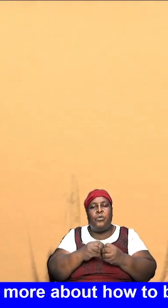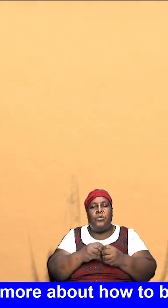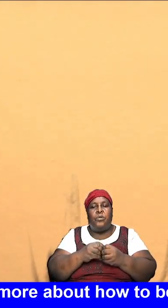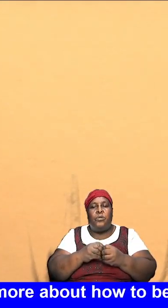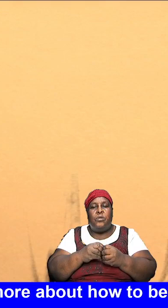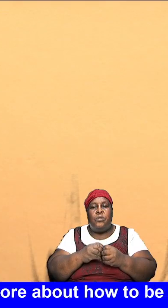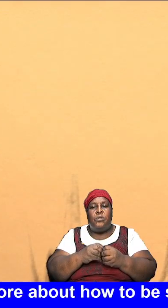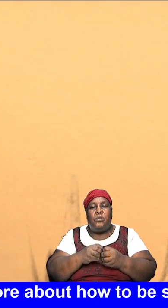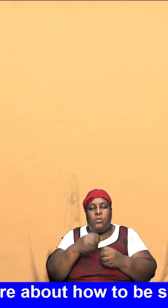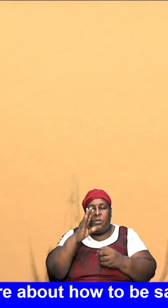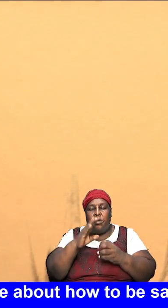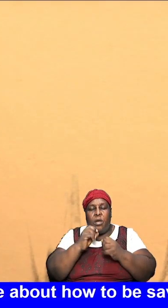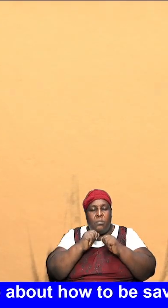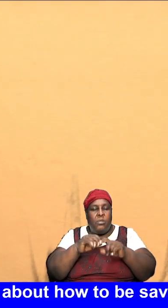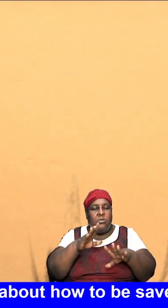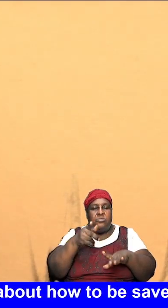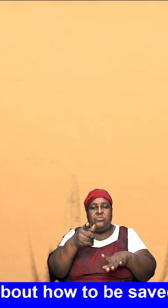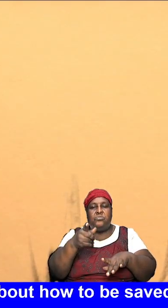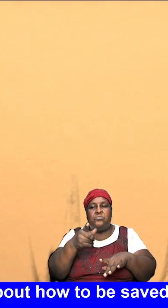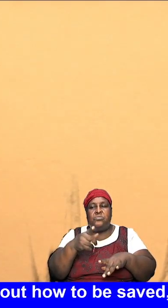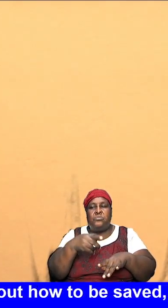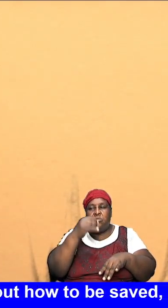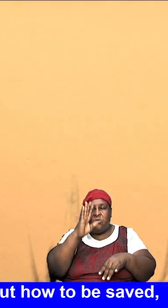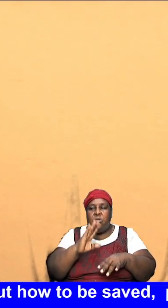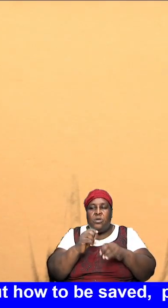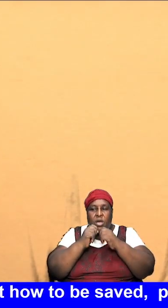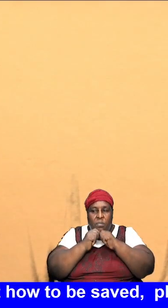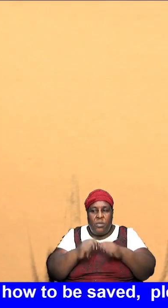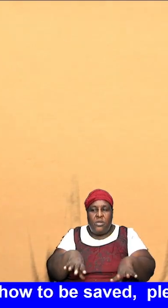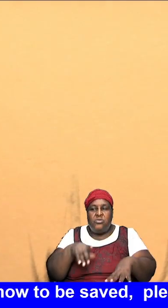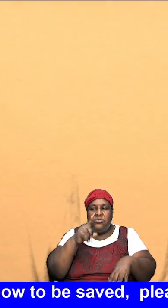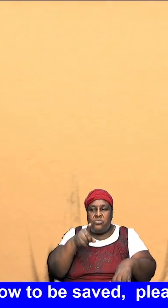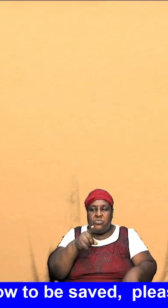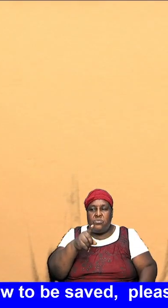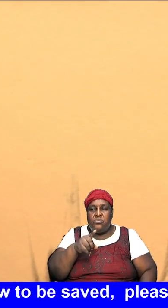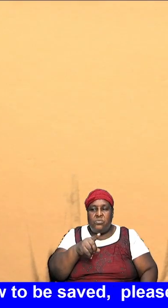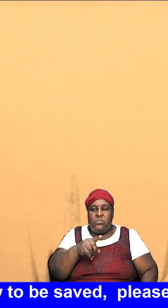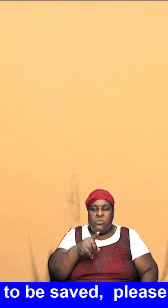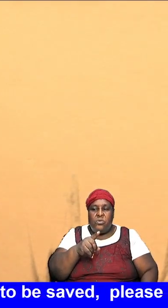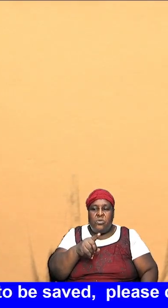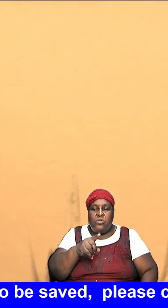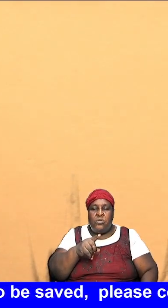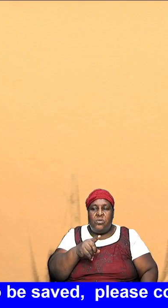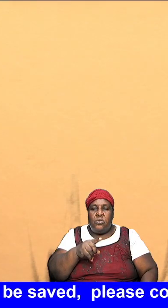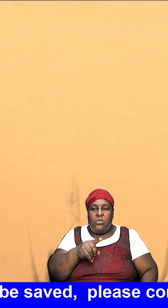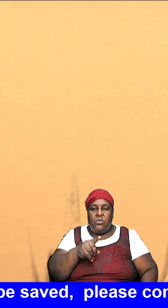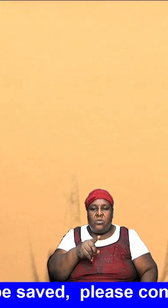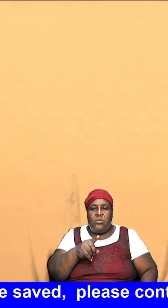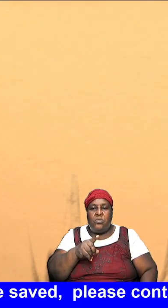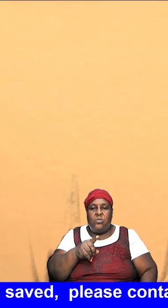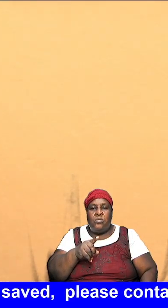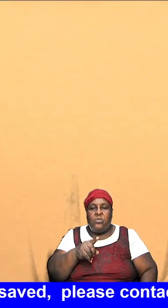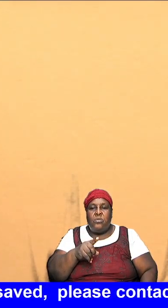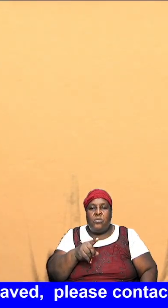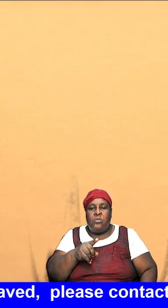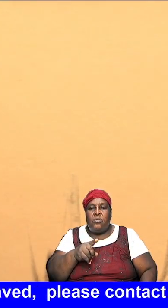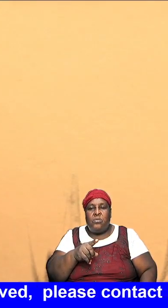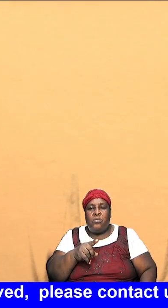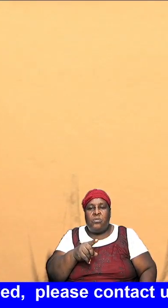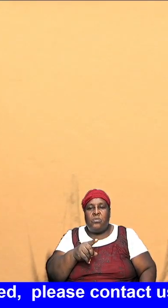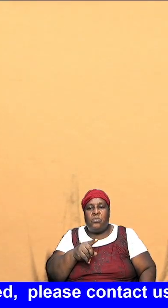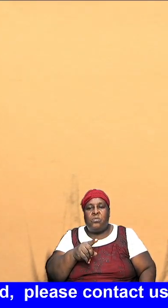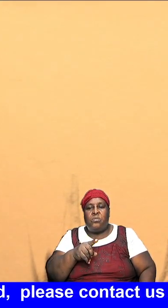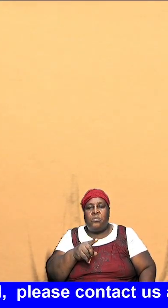Kings. God bless you. God bless you. Praise God. So, Sunday school starts